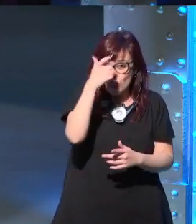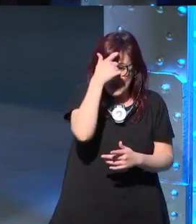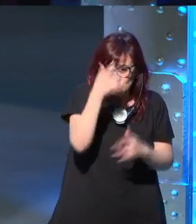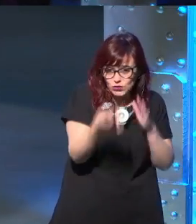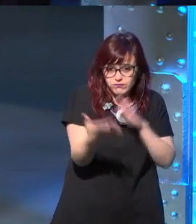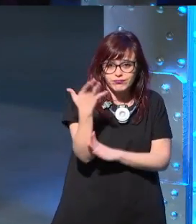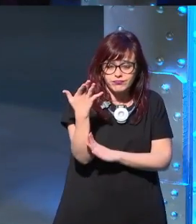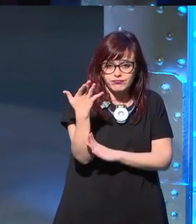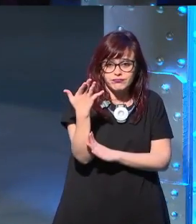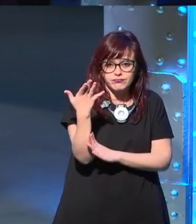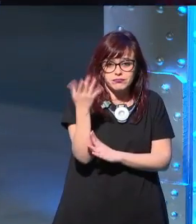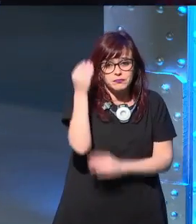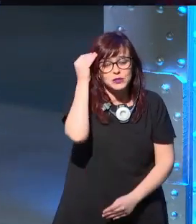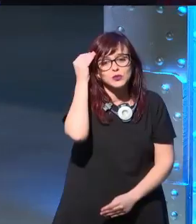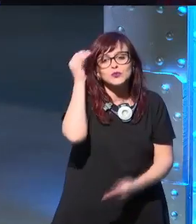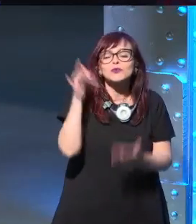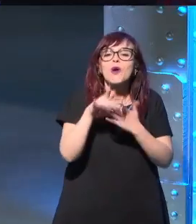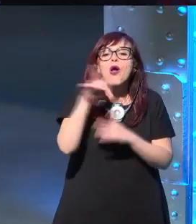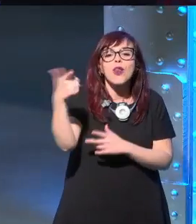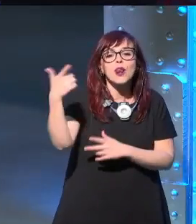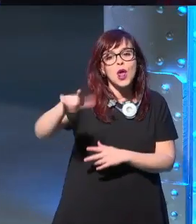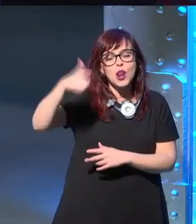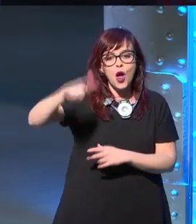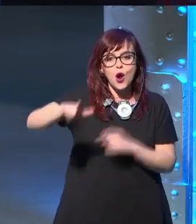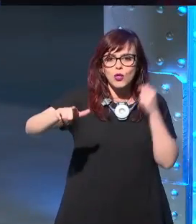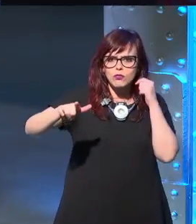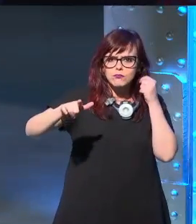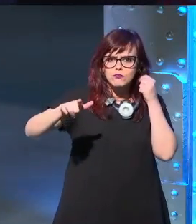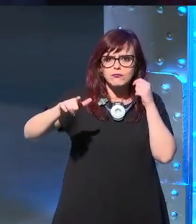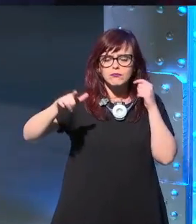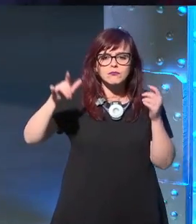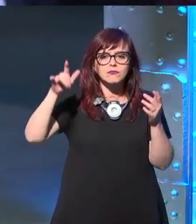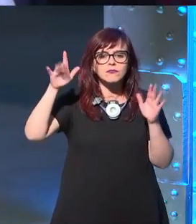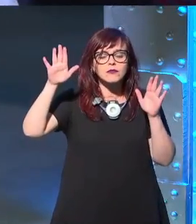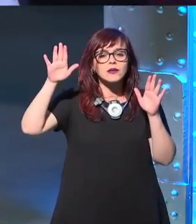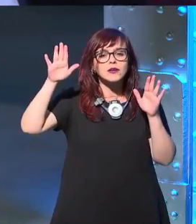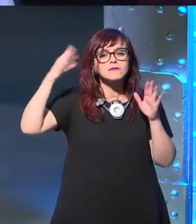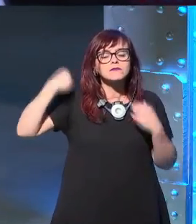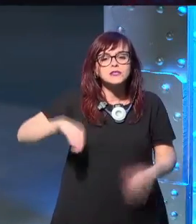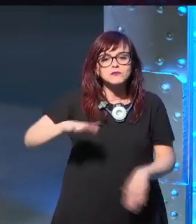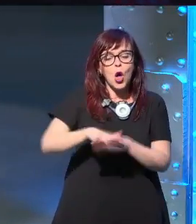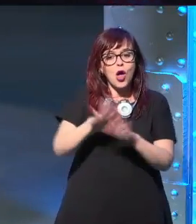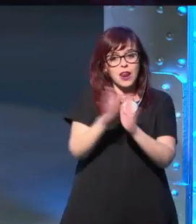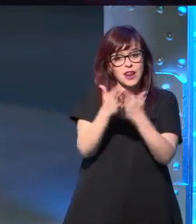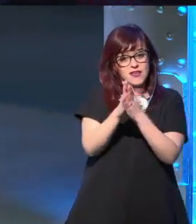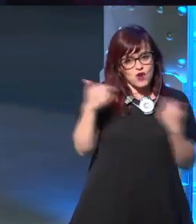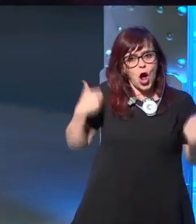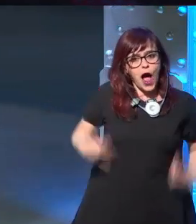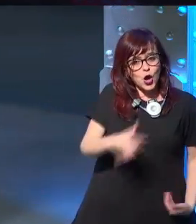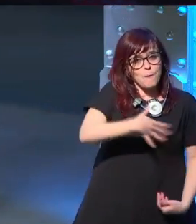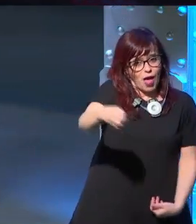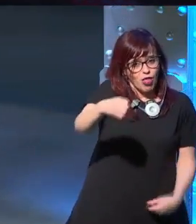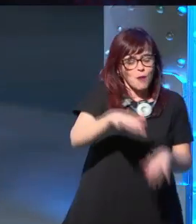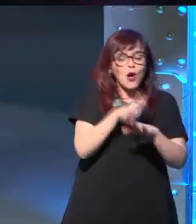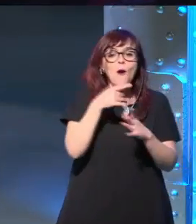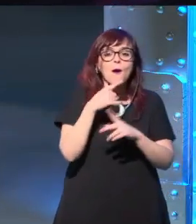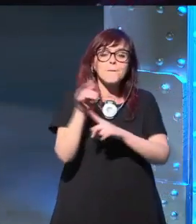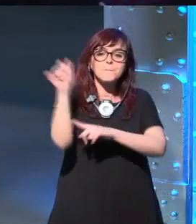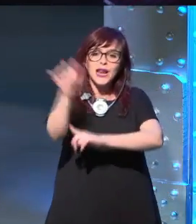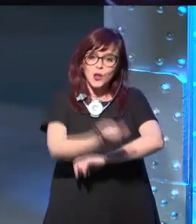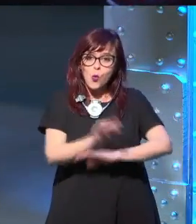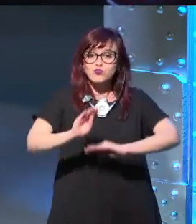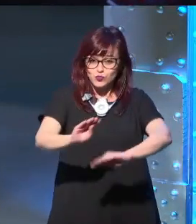I think it will center around this amazing winter when you have Borgia, Da Vinci, and Machiavelli working